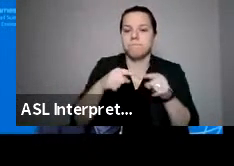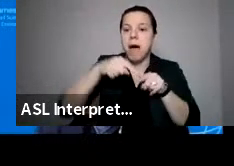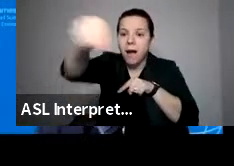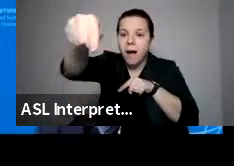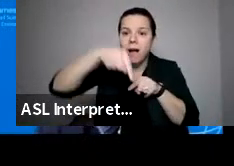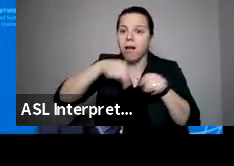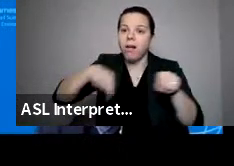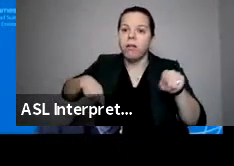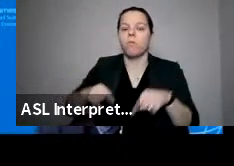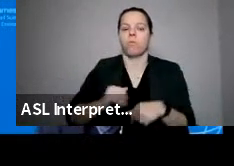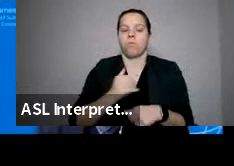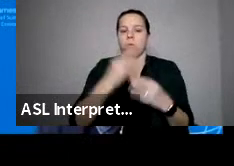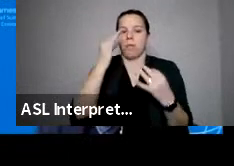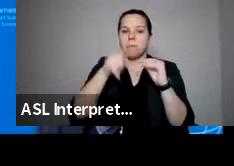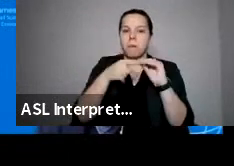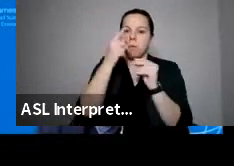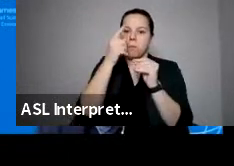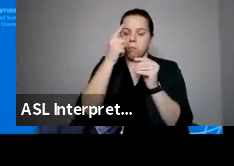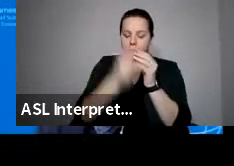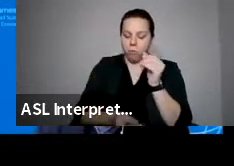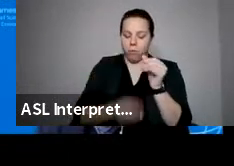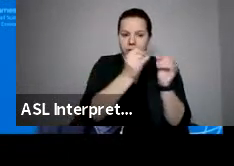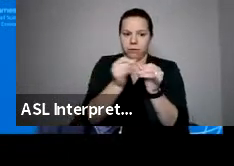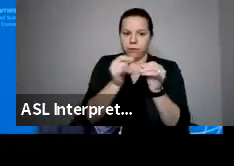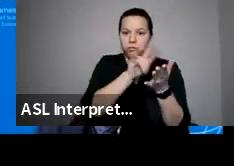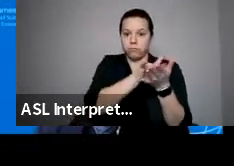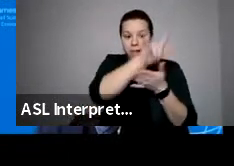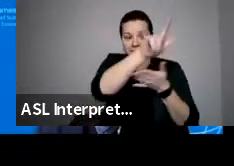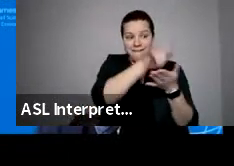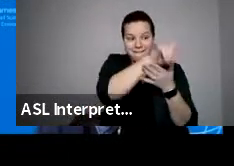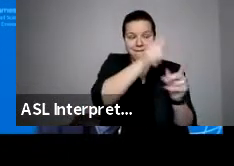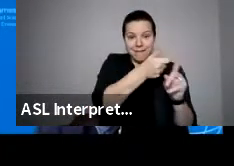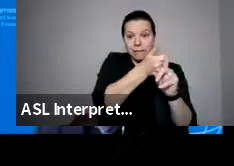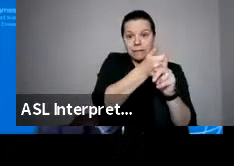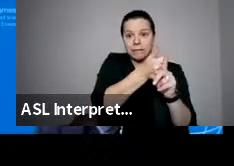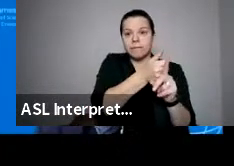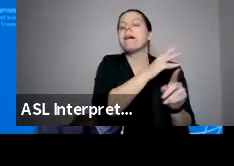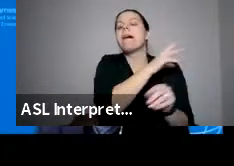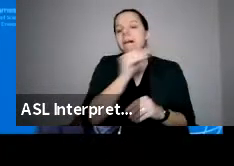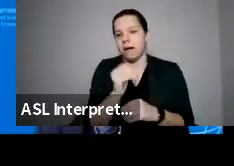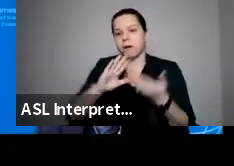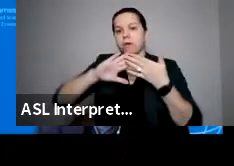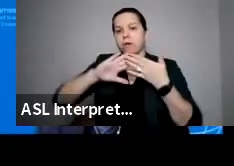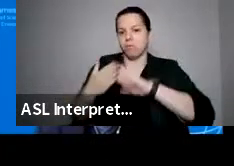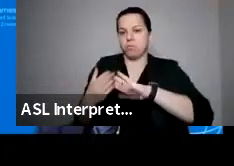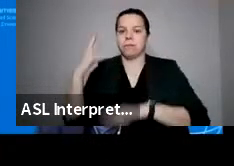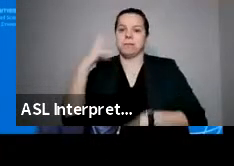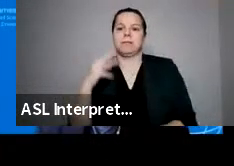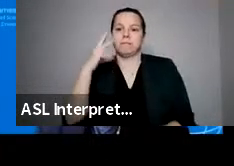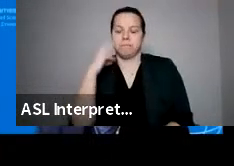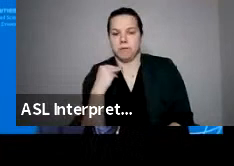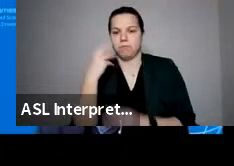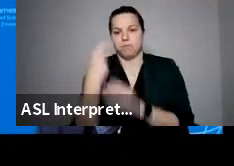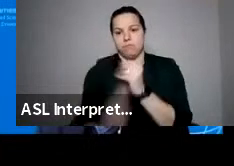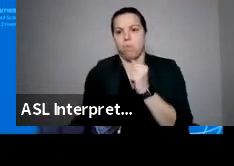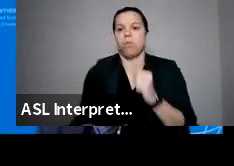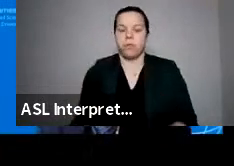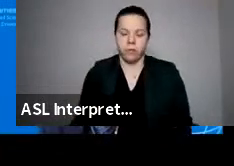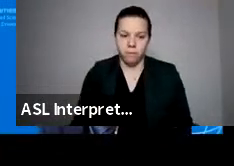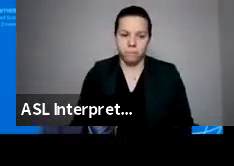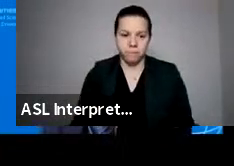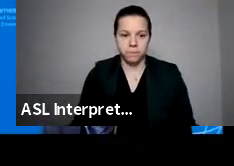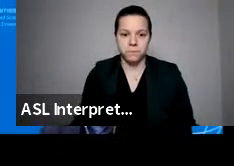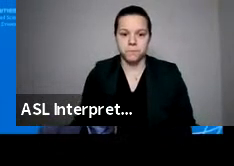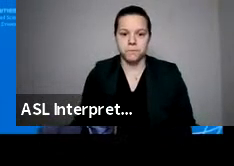both the individual aircraft levels from a certification standpoint, as well as what the communities experience from a community noise